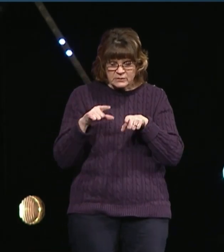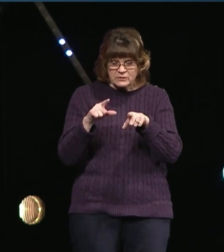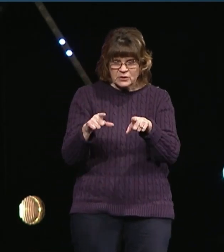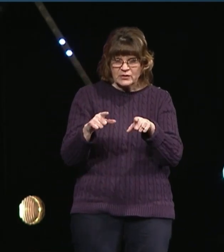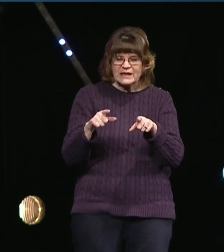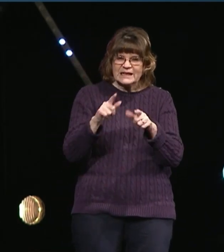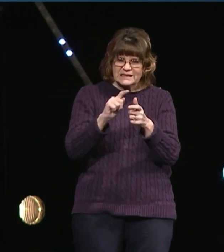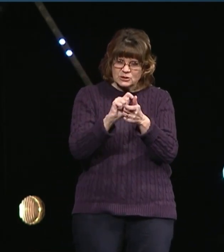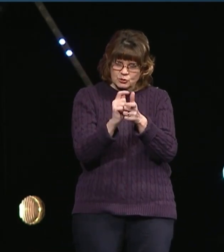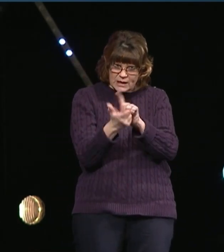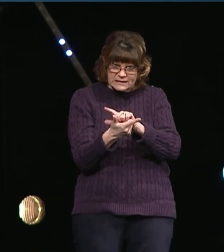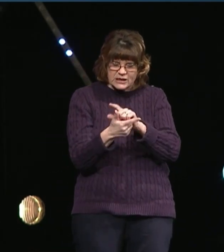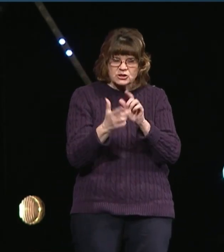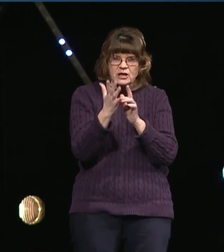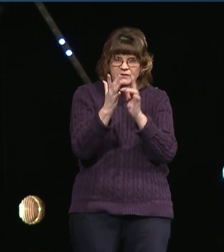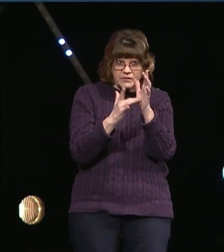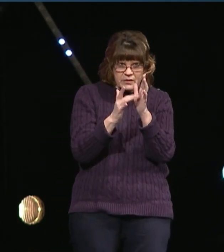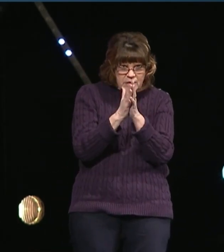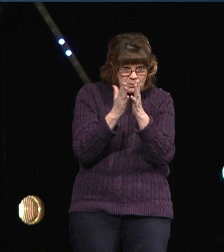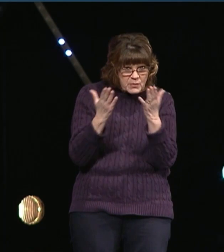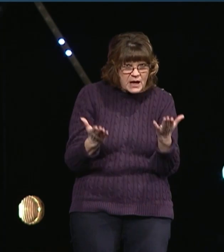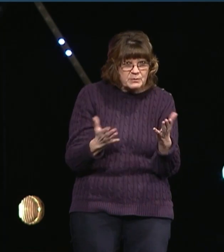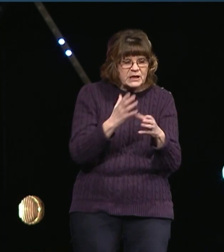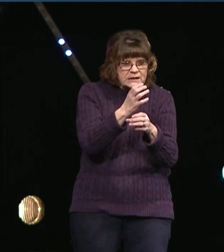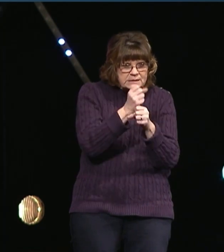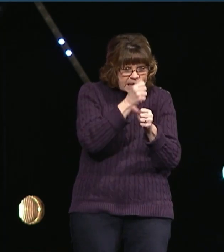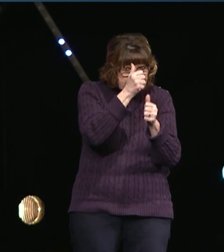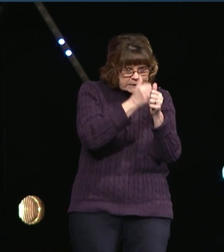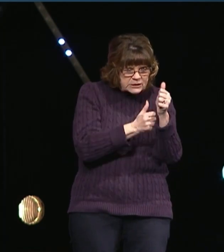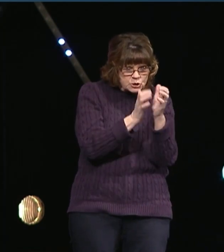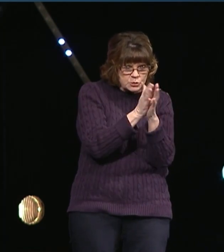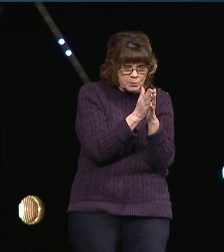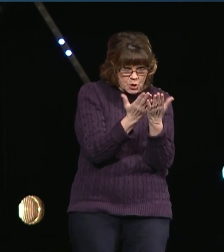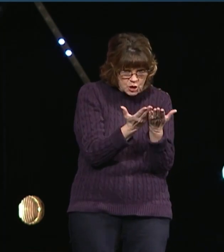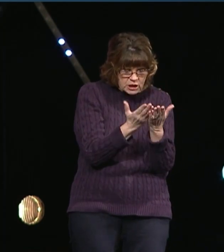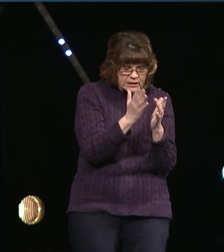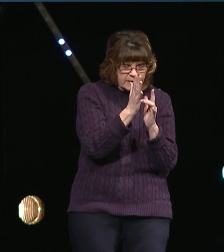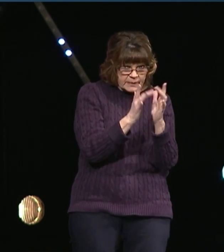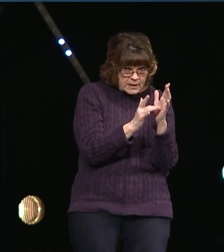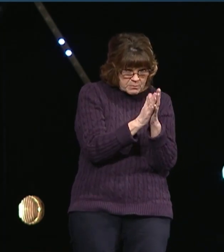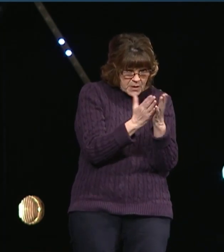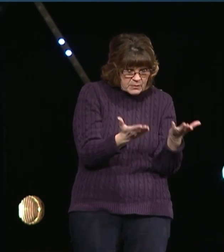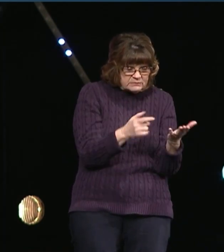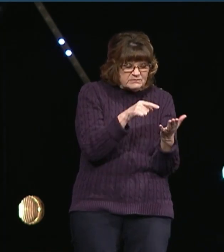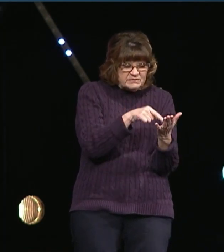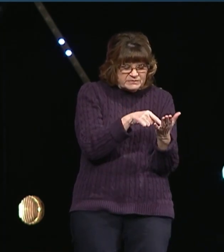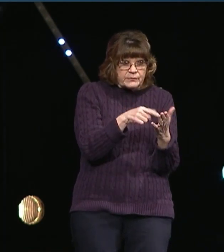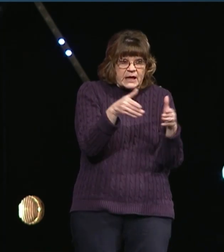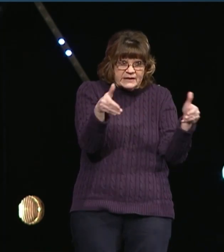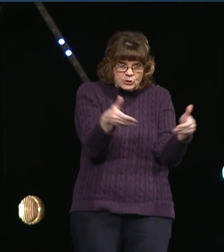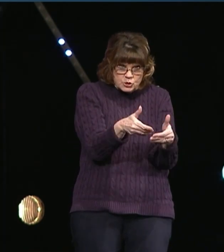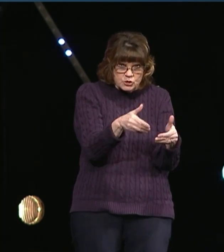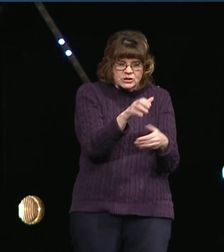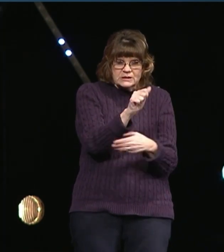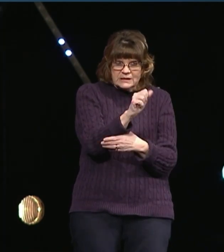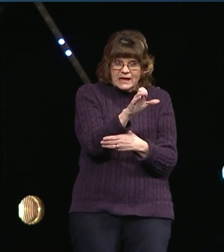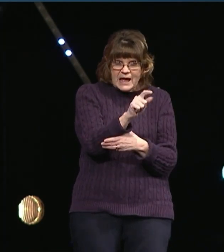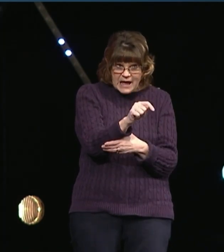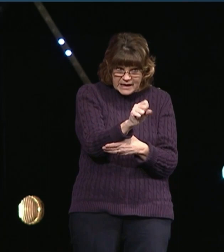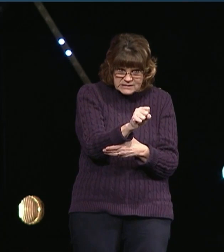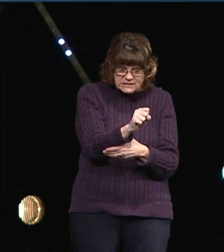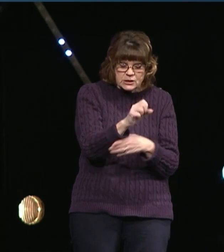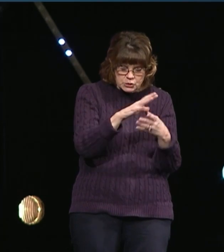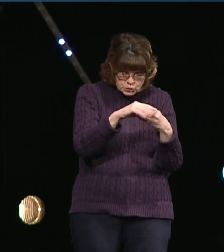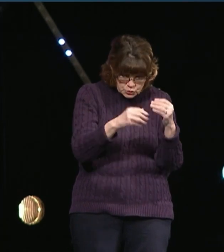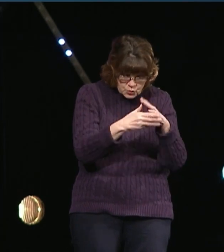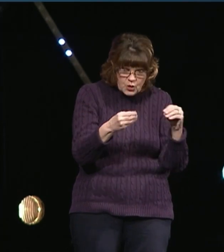translation of the Bible, takes each book and writes an introduction to it. In the introduction to the book of Acts, he writes, "The story